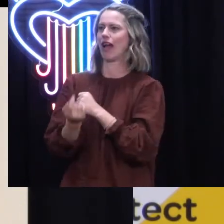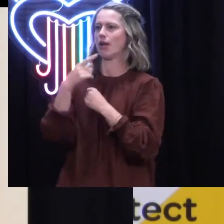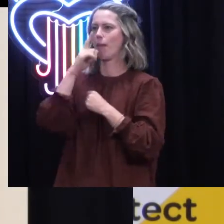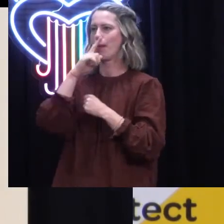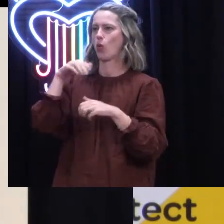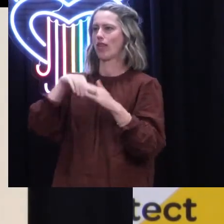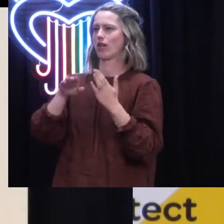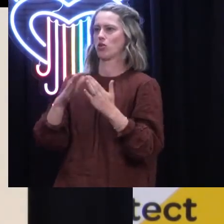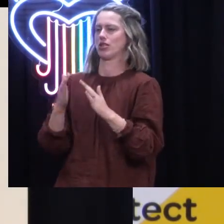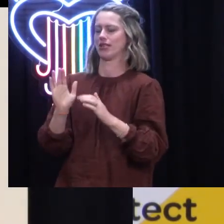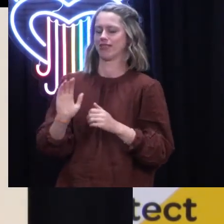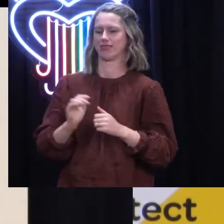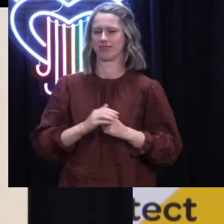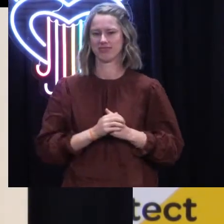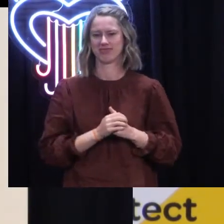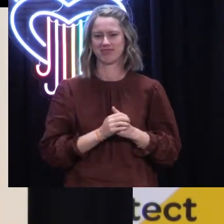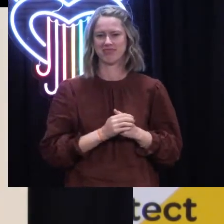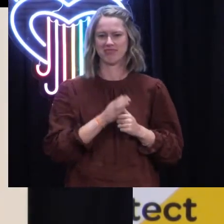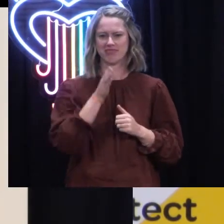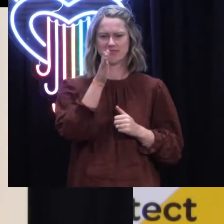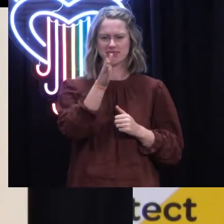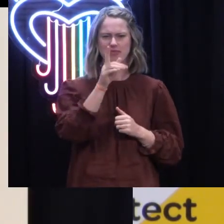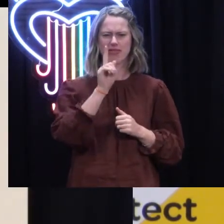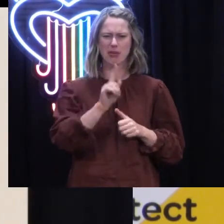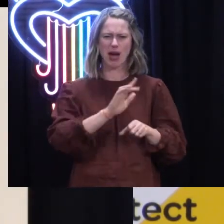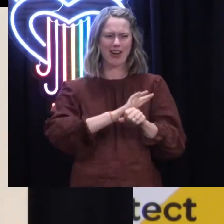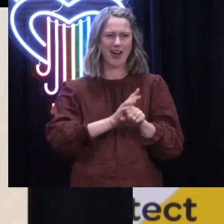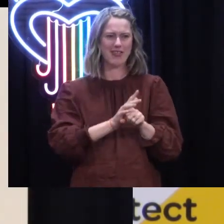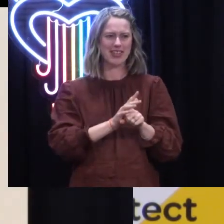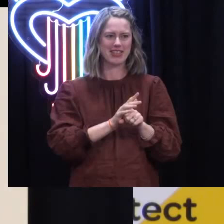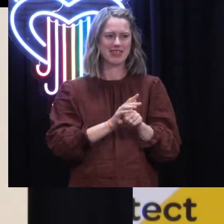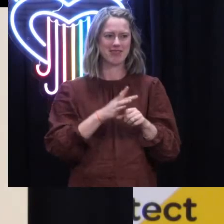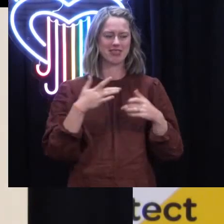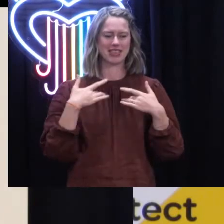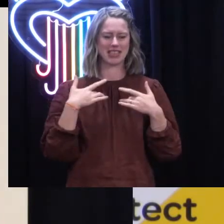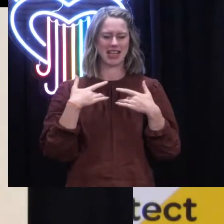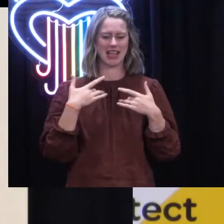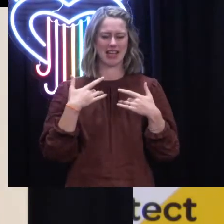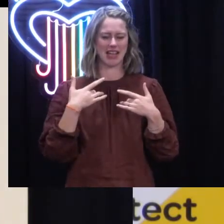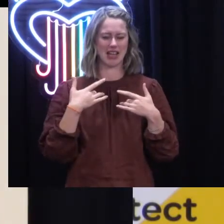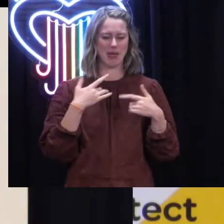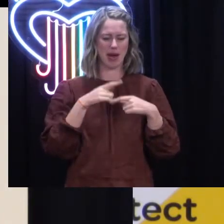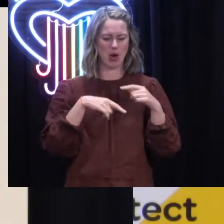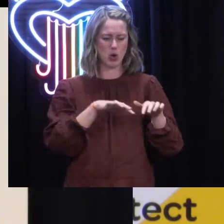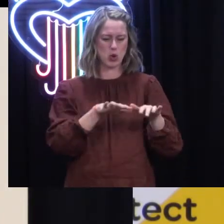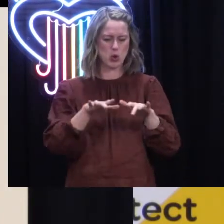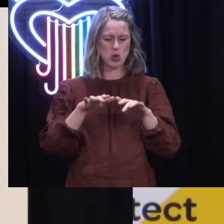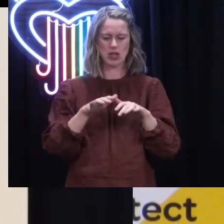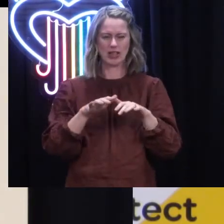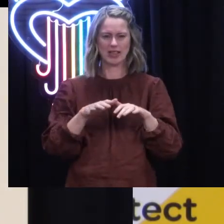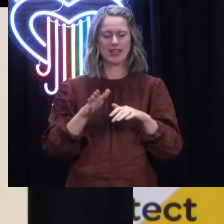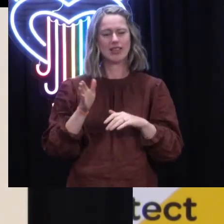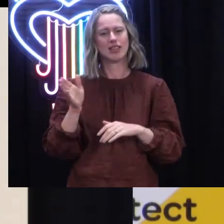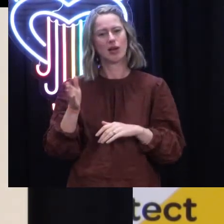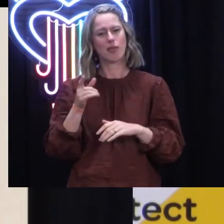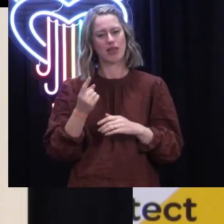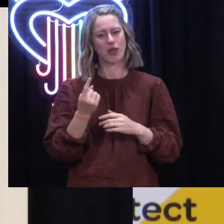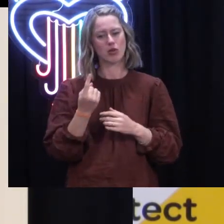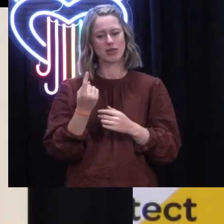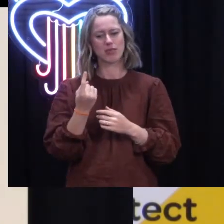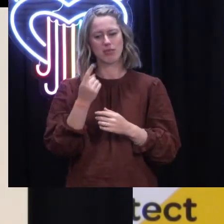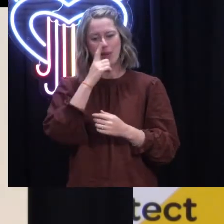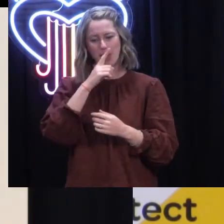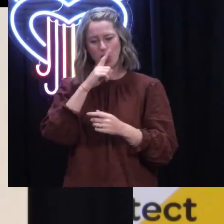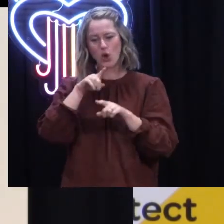in the community. It doesn't discriminate though based on criminality though, does it? But the important point here is these are individuals who are at the end of